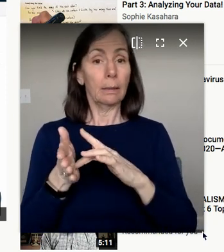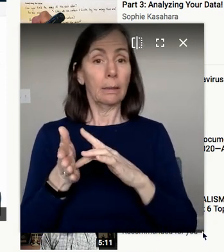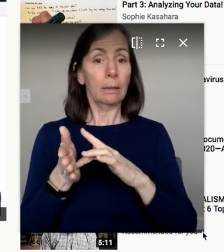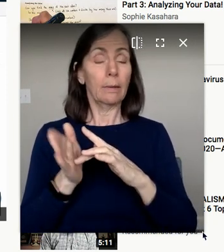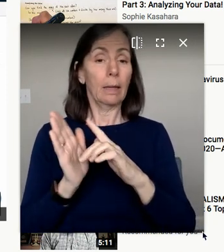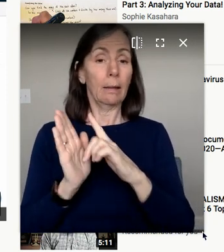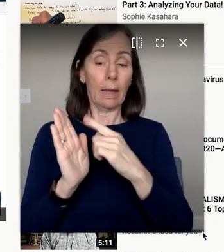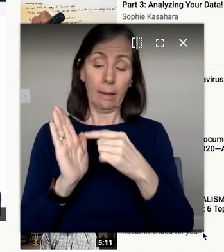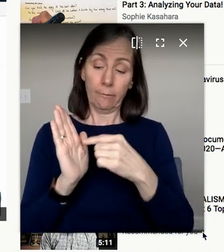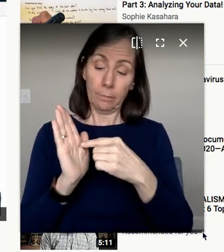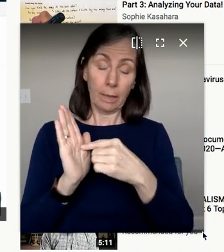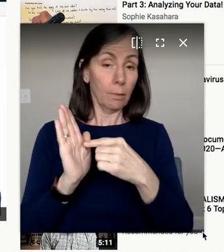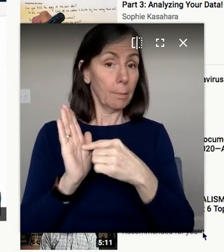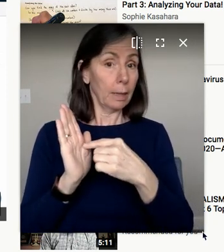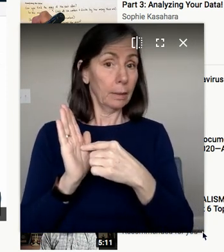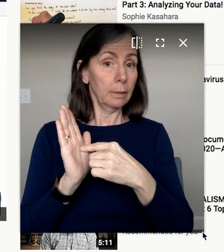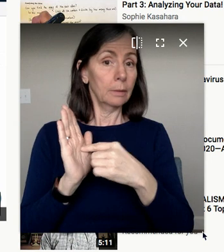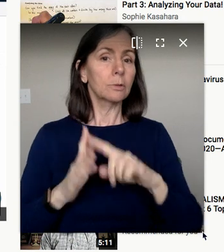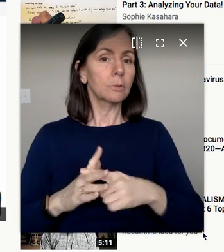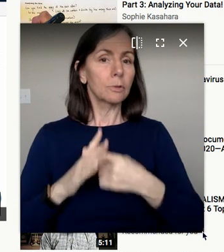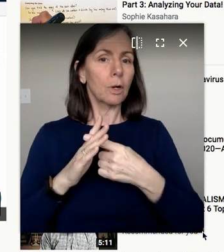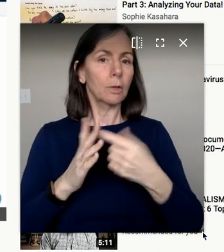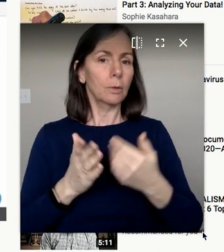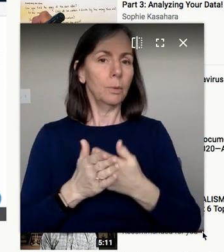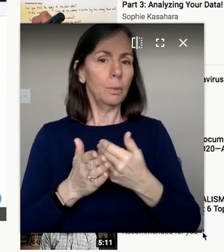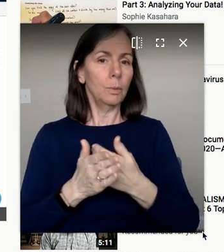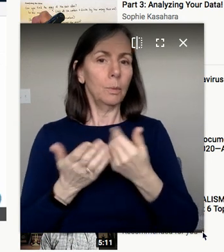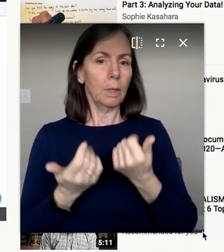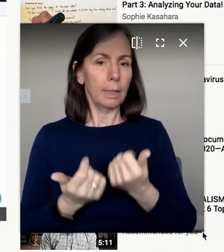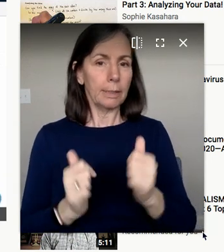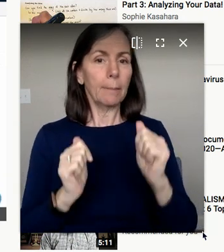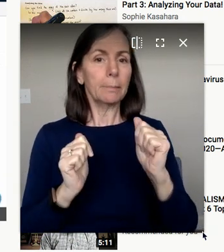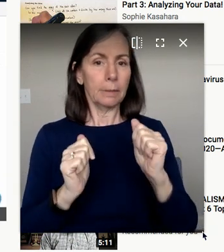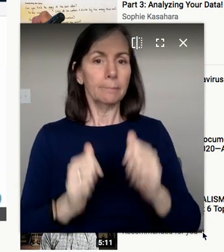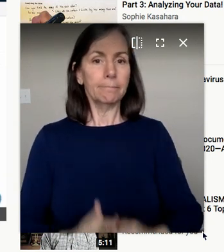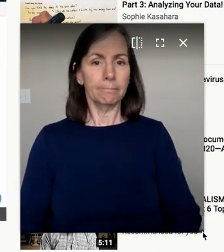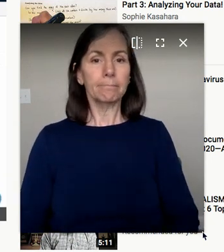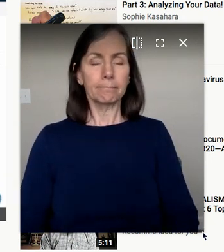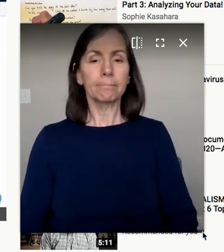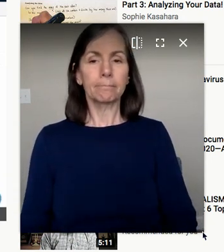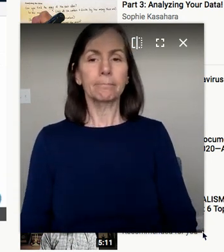middle that says Start New Attempt.